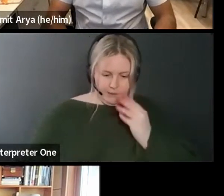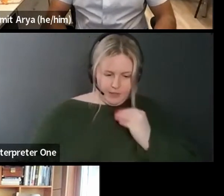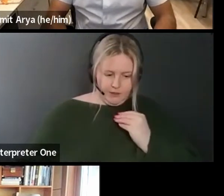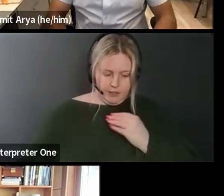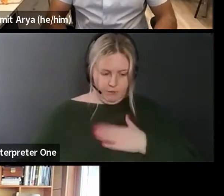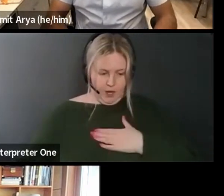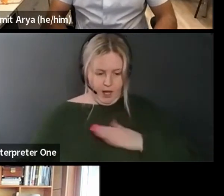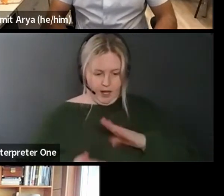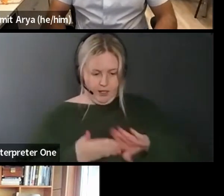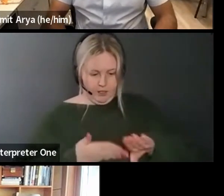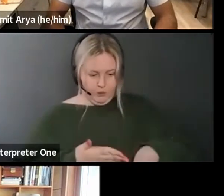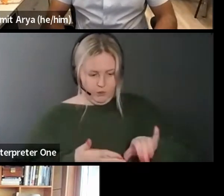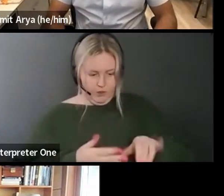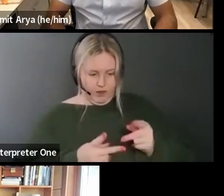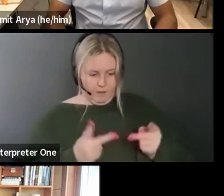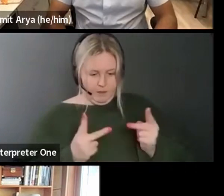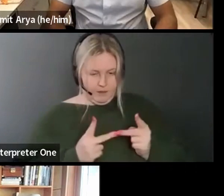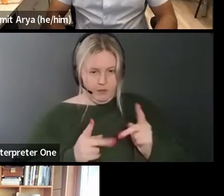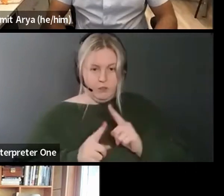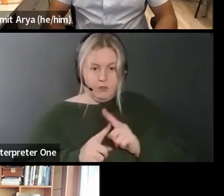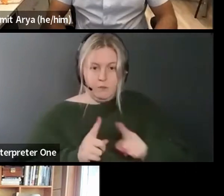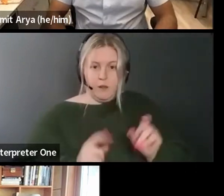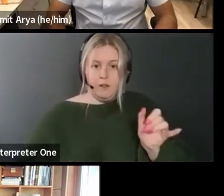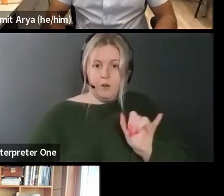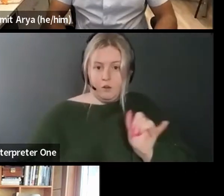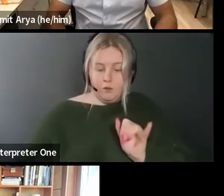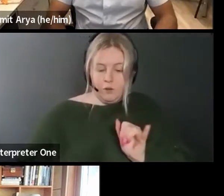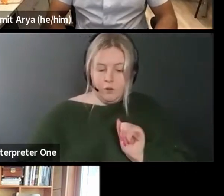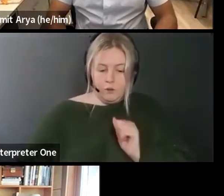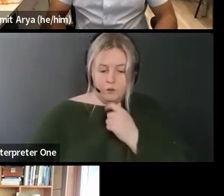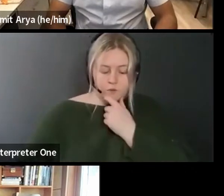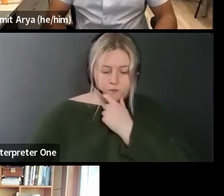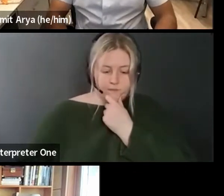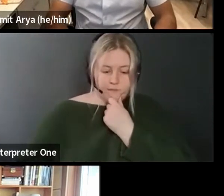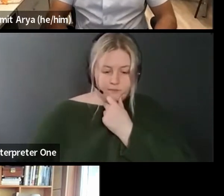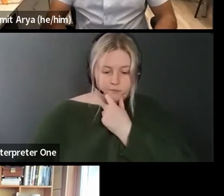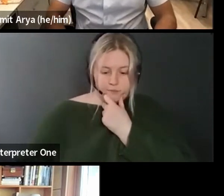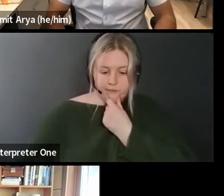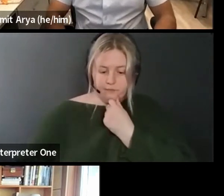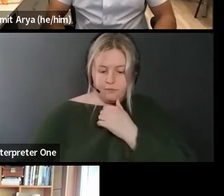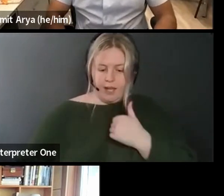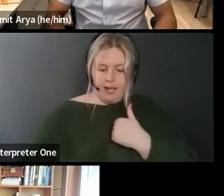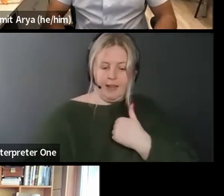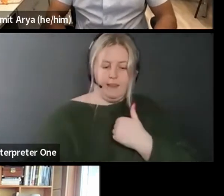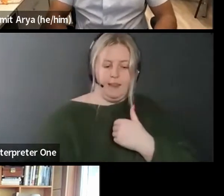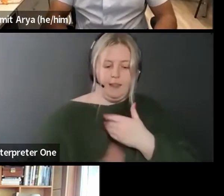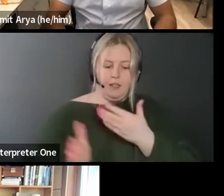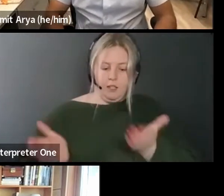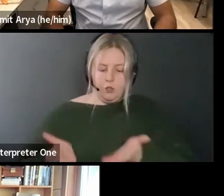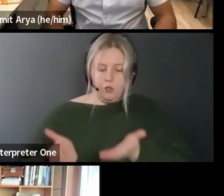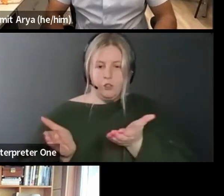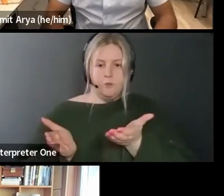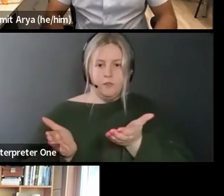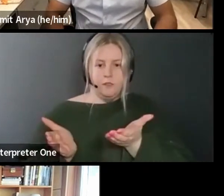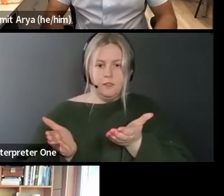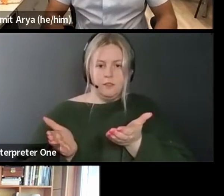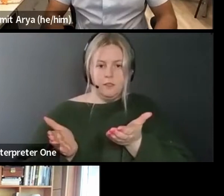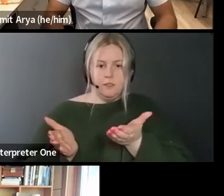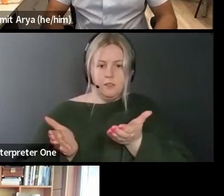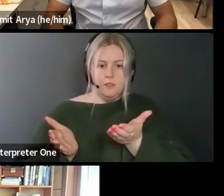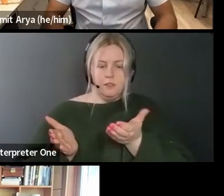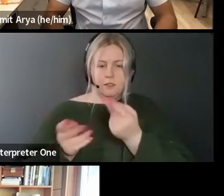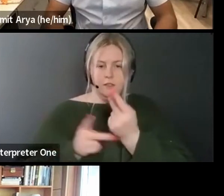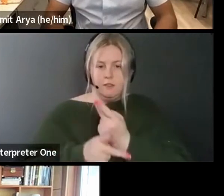kind of position. But absolutely, there was an encouragement to sort of police the way